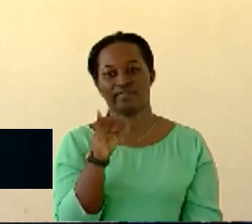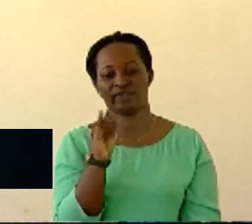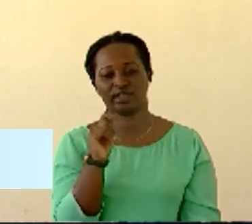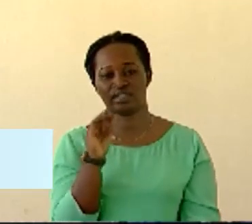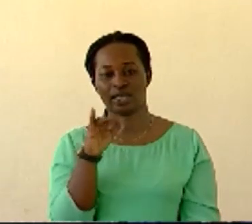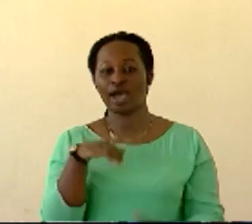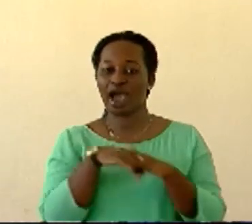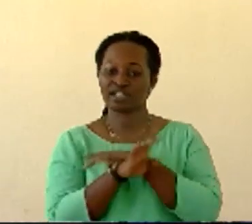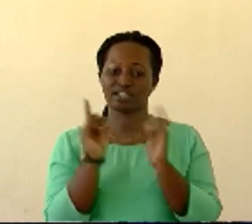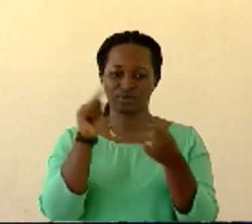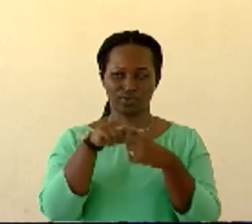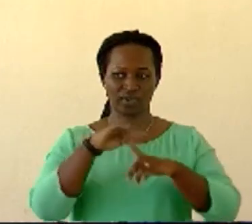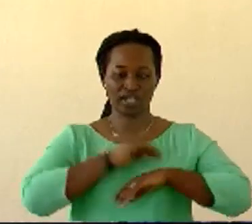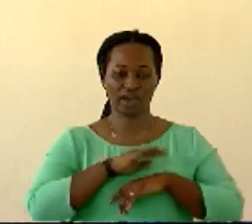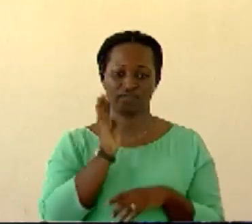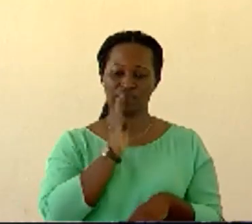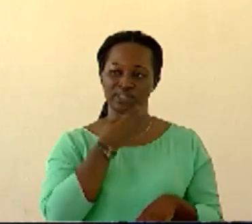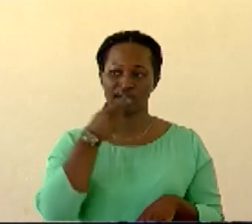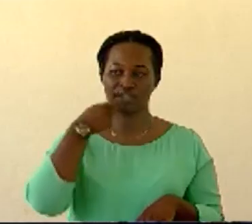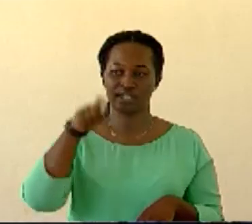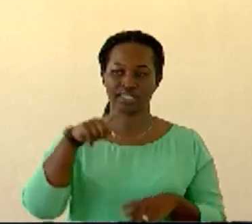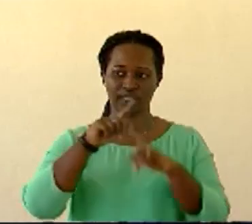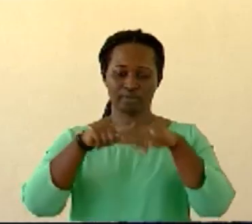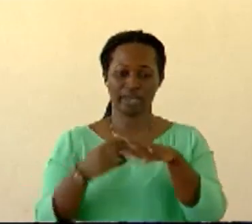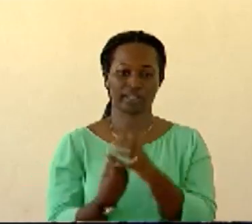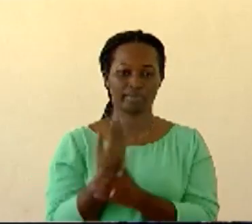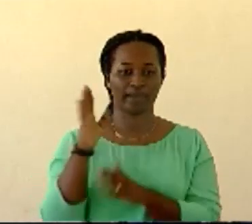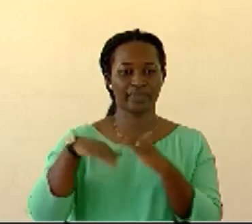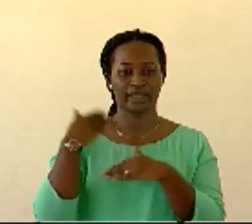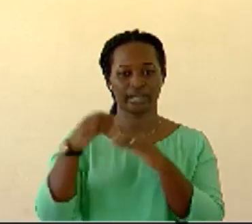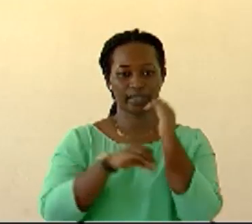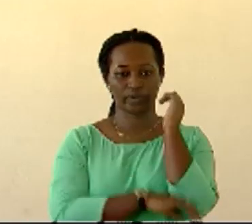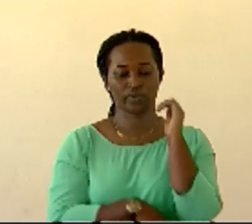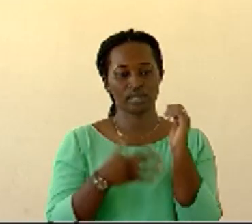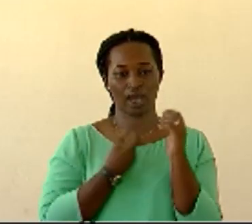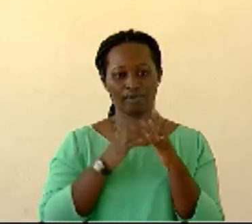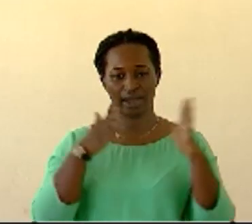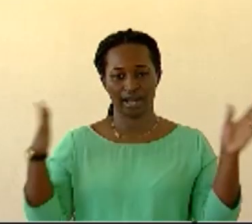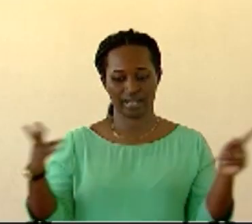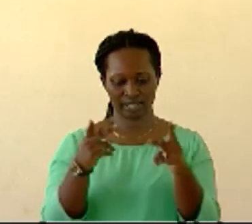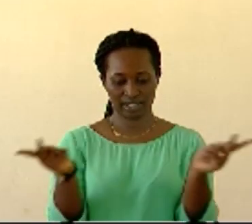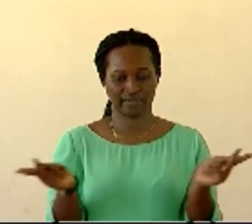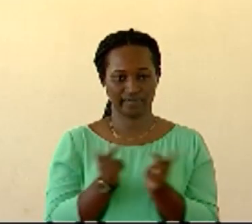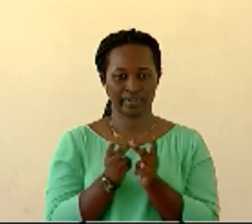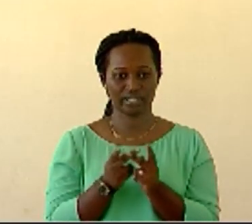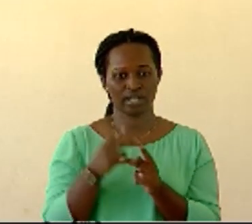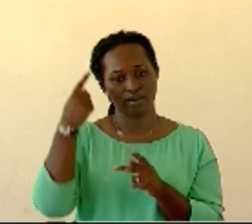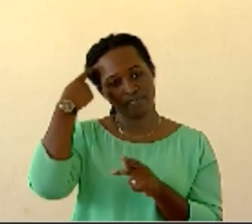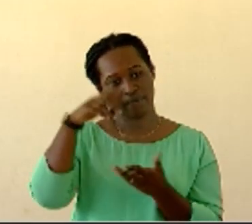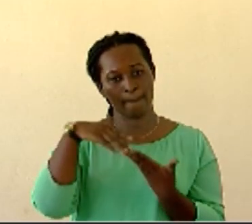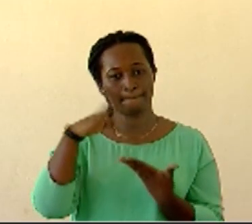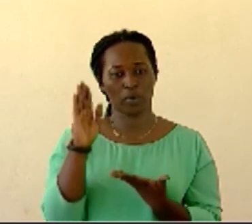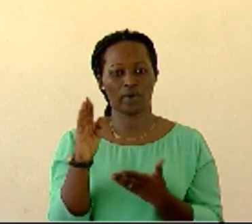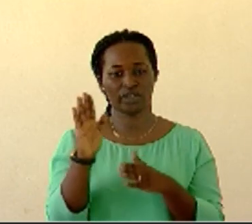water needed by the plant. Then roots have a large surface area for more diffusion